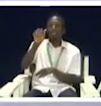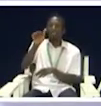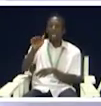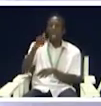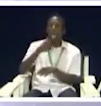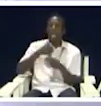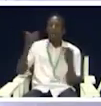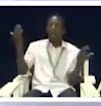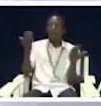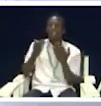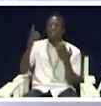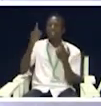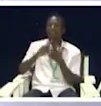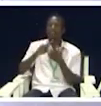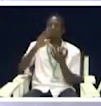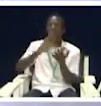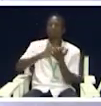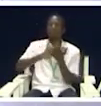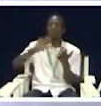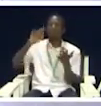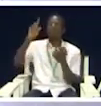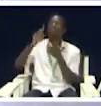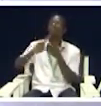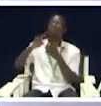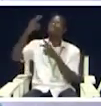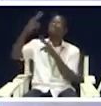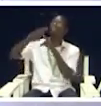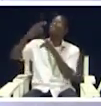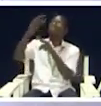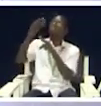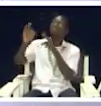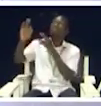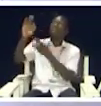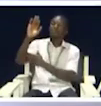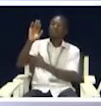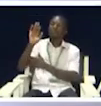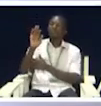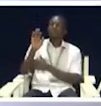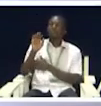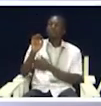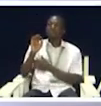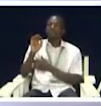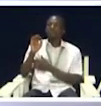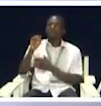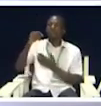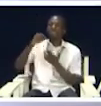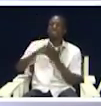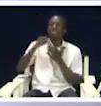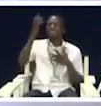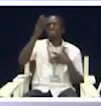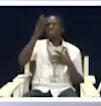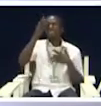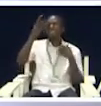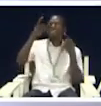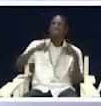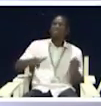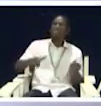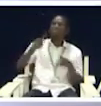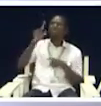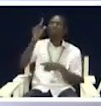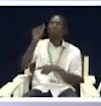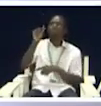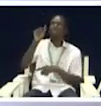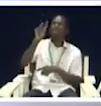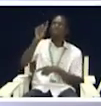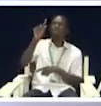God and to the shame of the enemy. This sickness started in 2020. I relocated to Abuja from